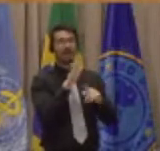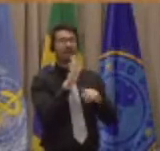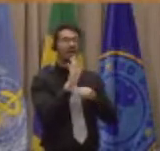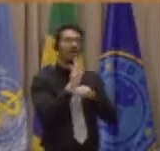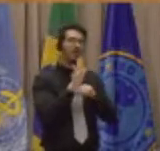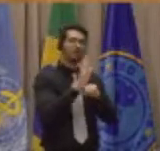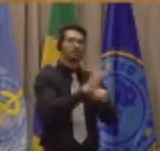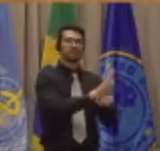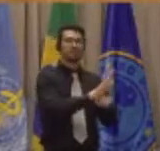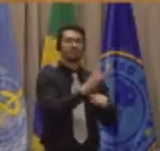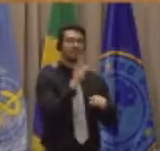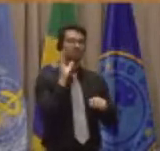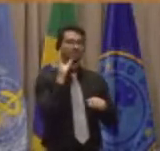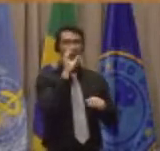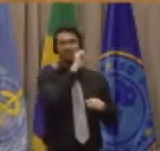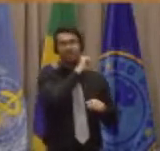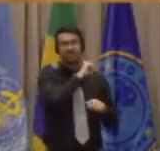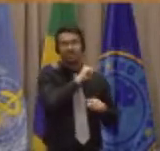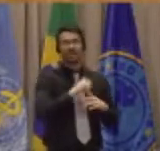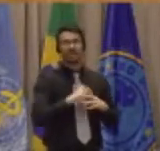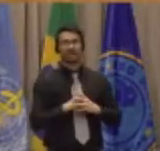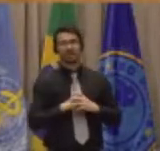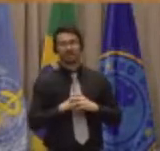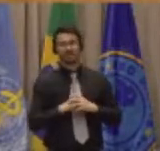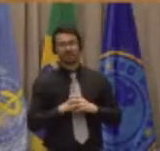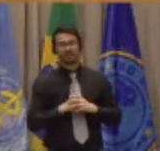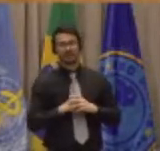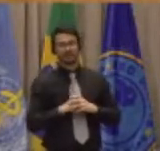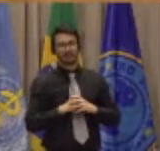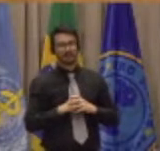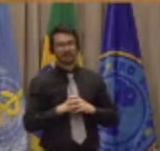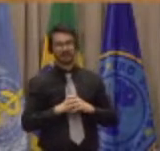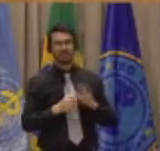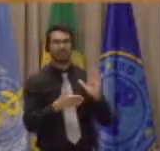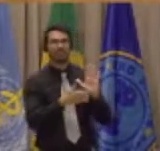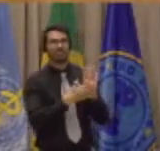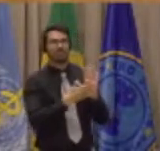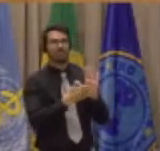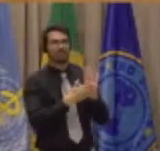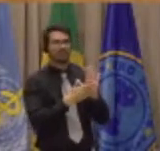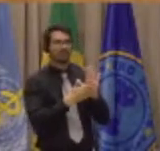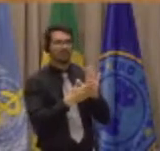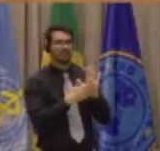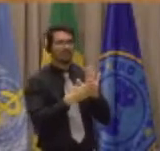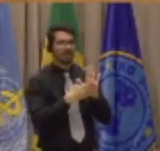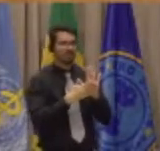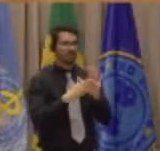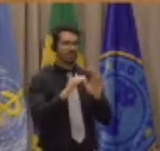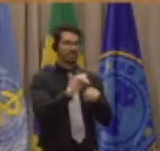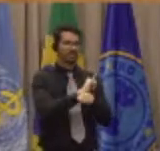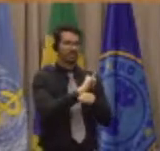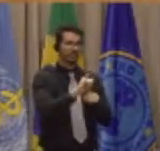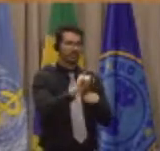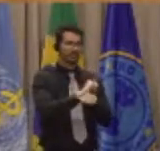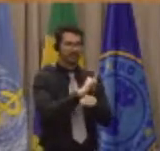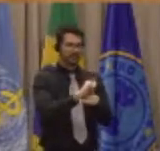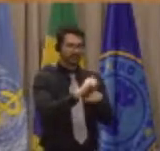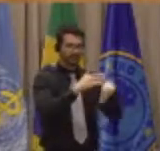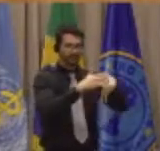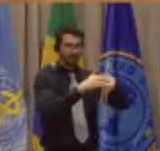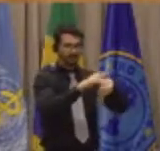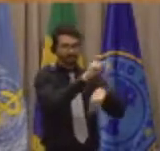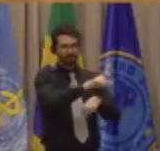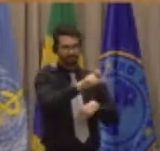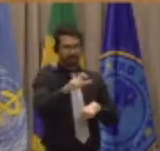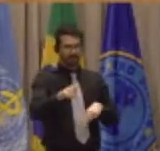time will affect in a very quick way the proposals of clinical